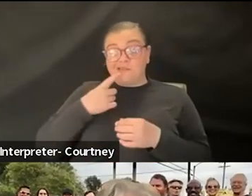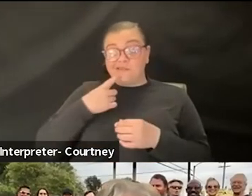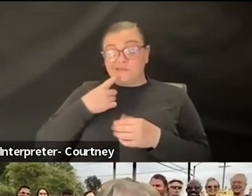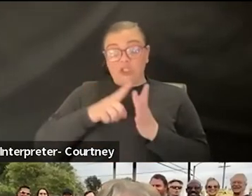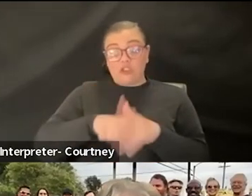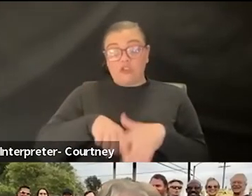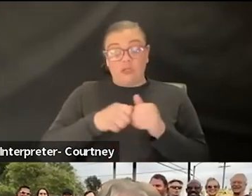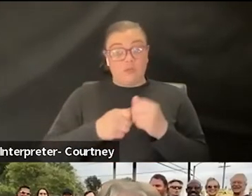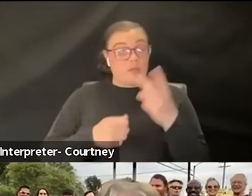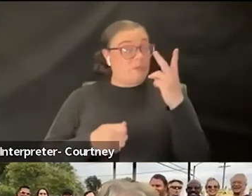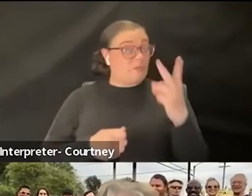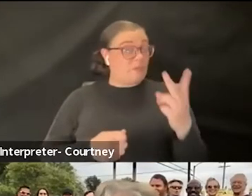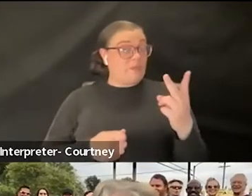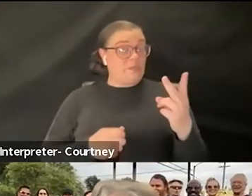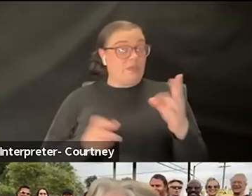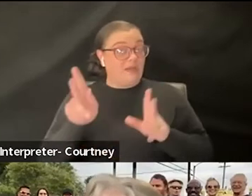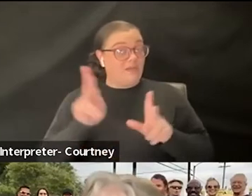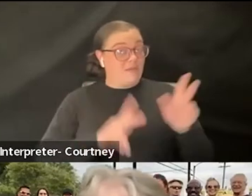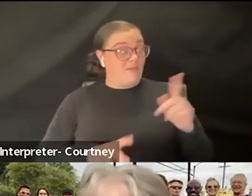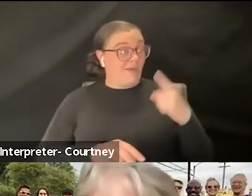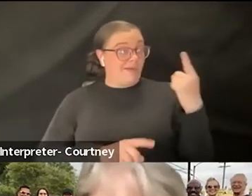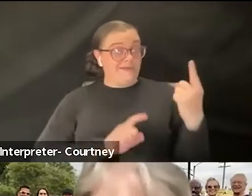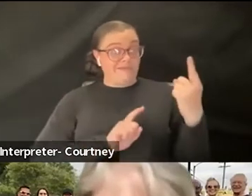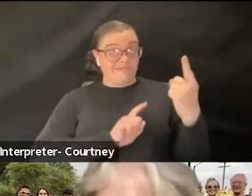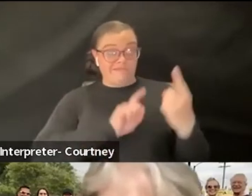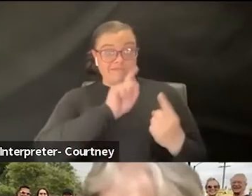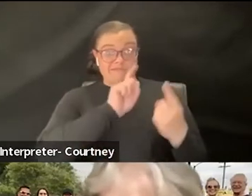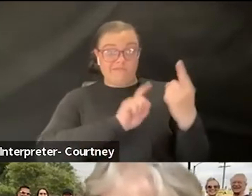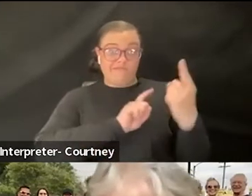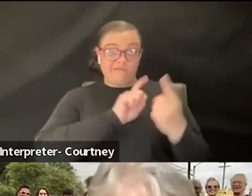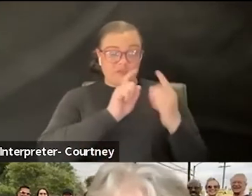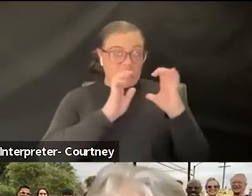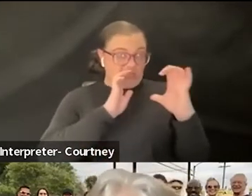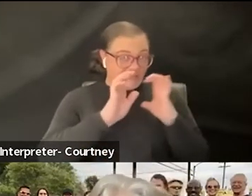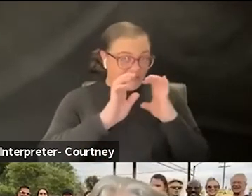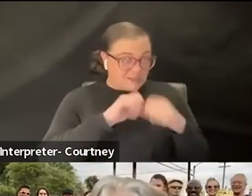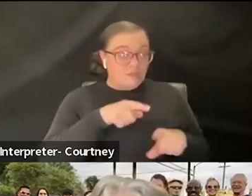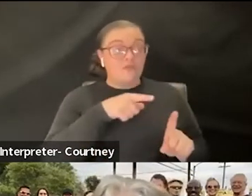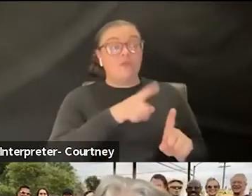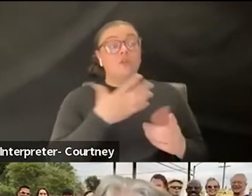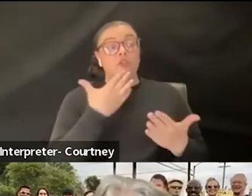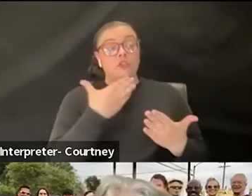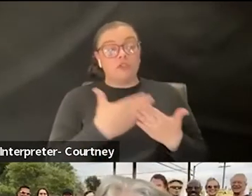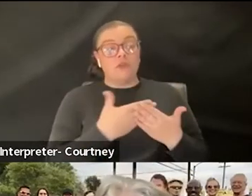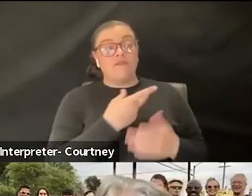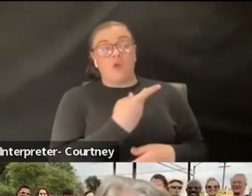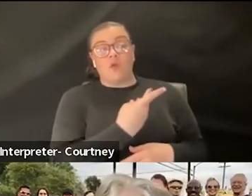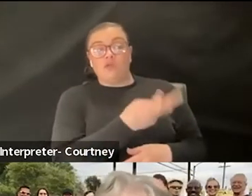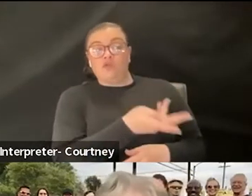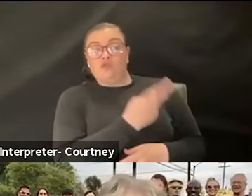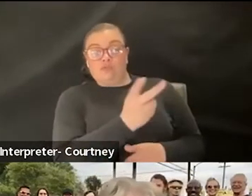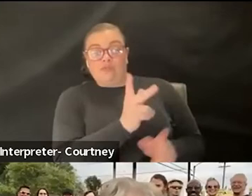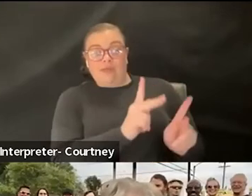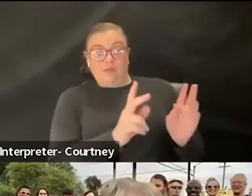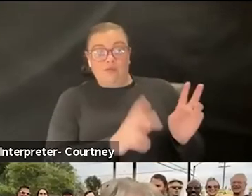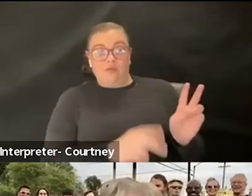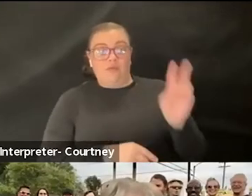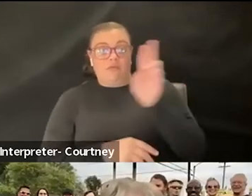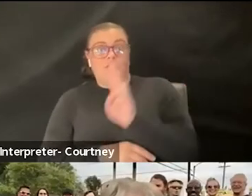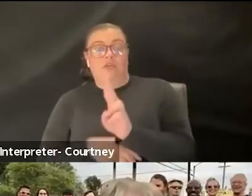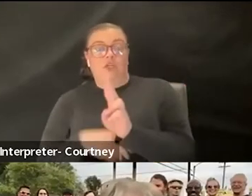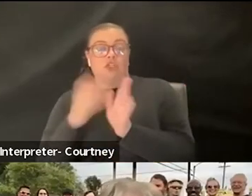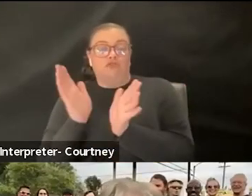are union and learn and understand how to build a union within your own organization. That's why everybody is